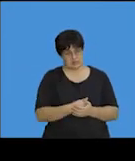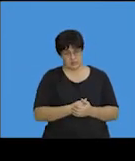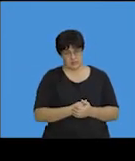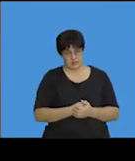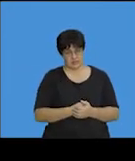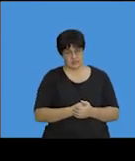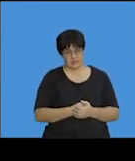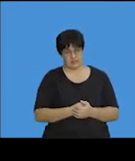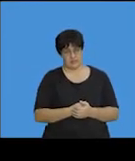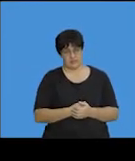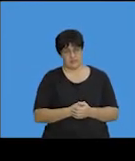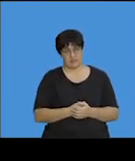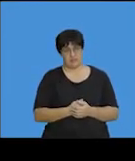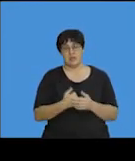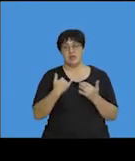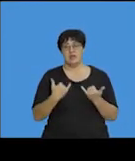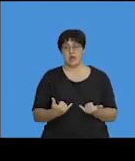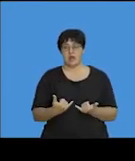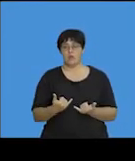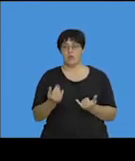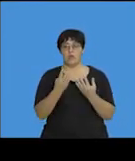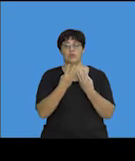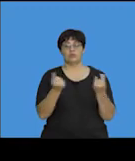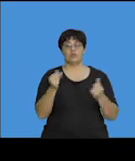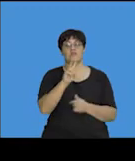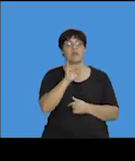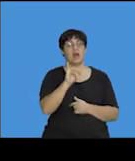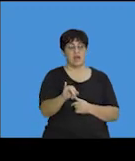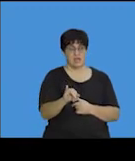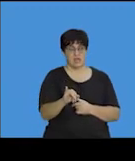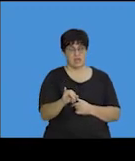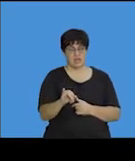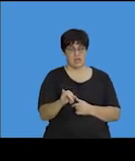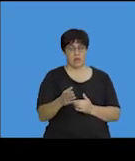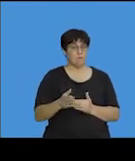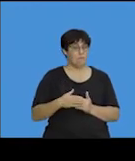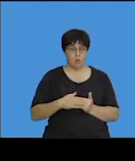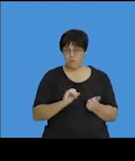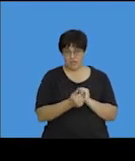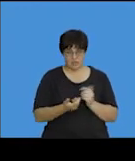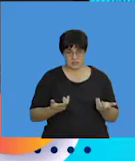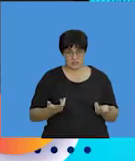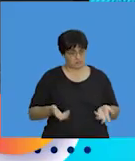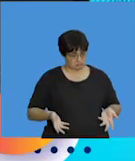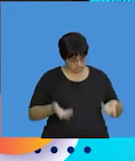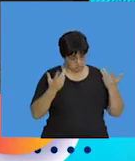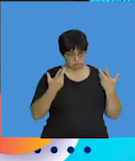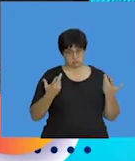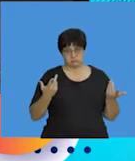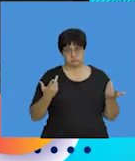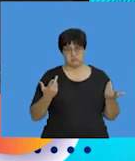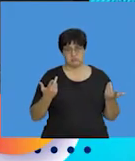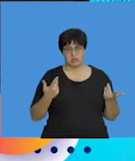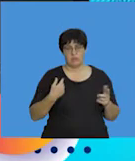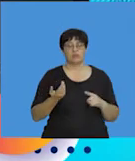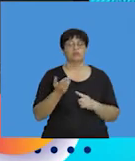sad. At this point, if you can solve for VI without doing any more of the maths, go ahead and do it,